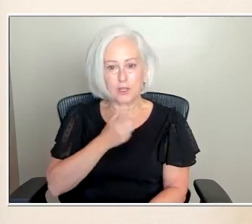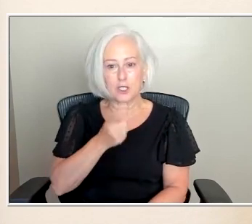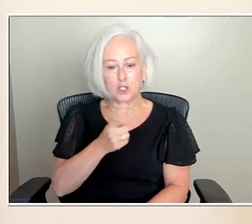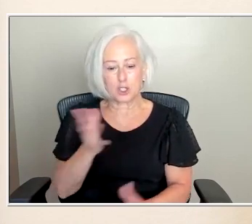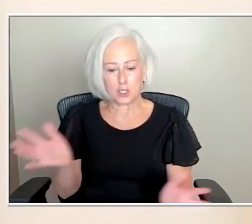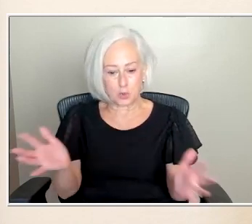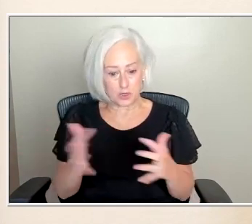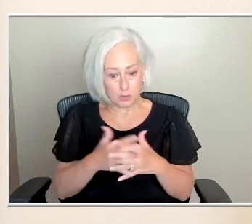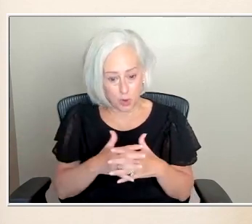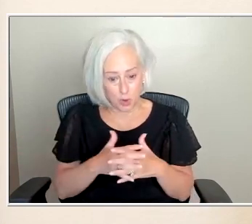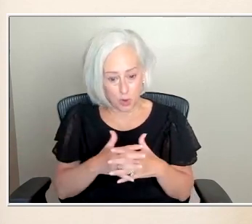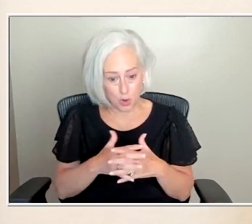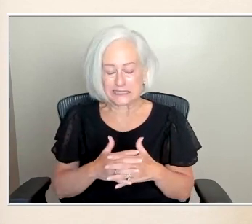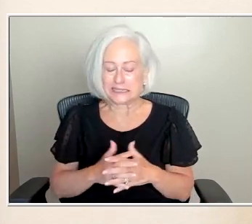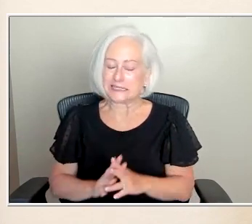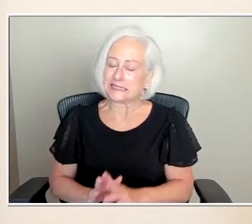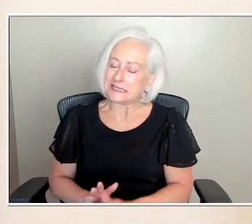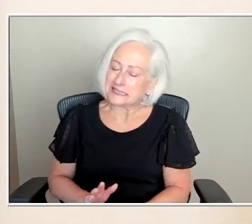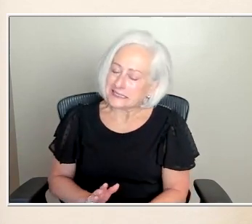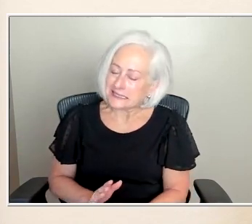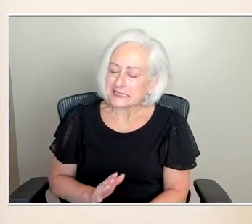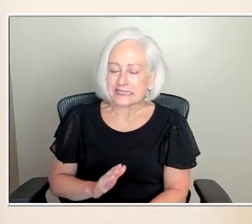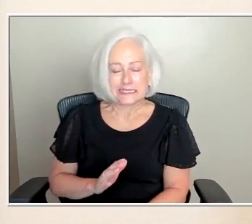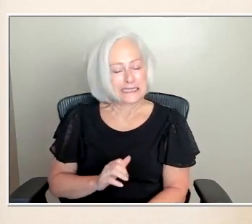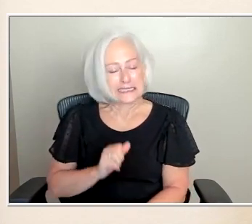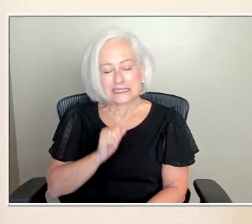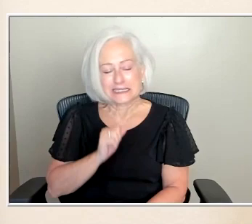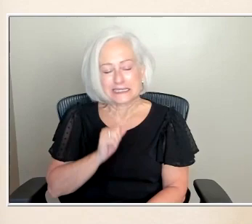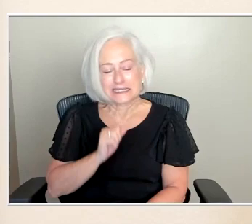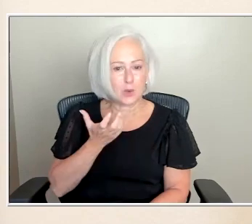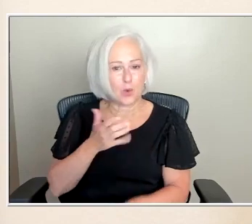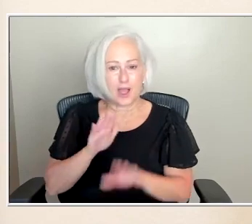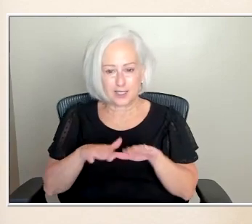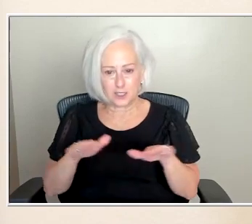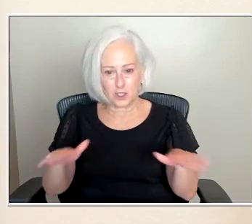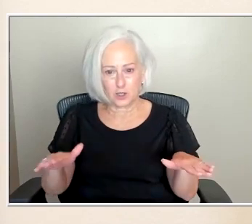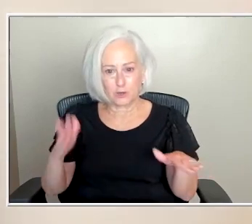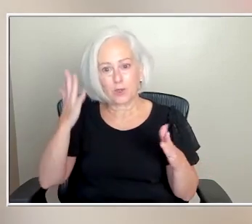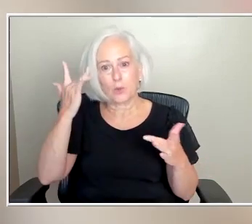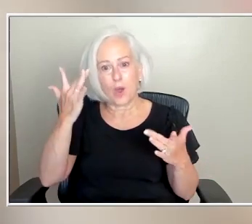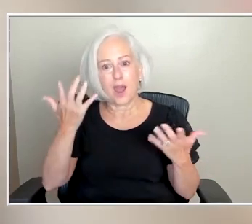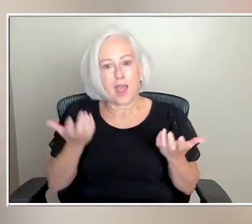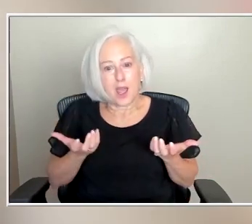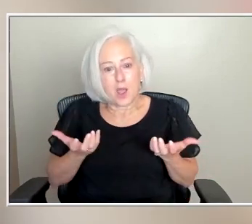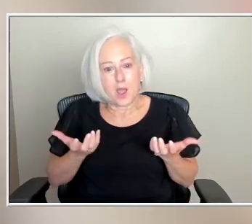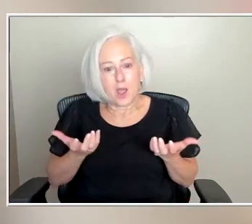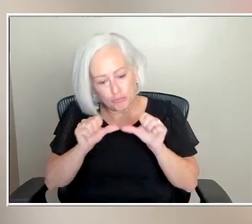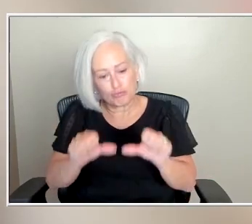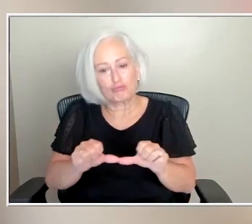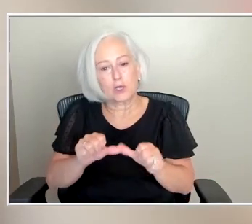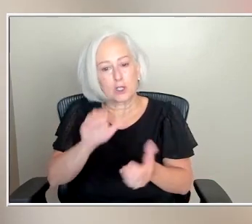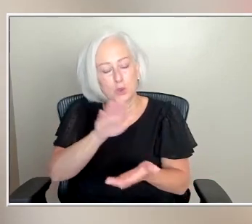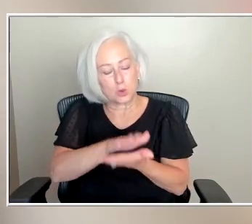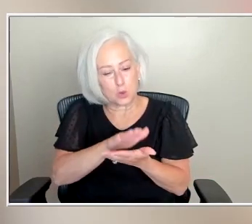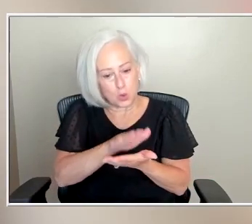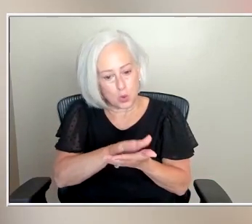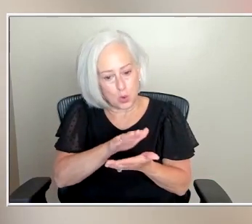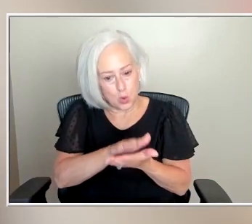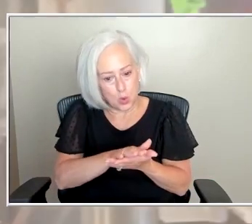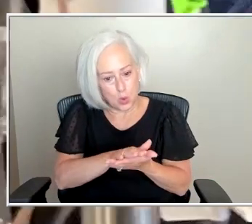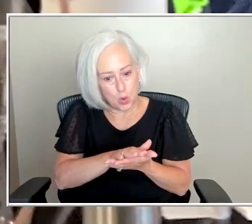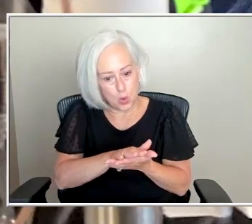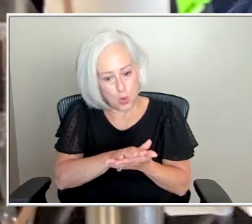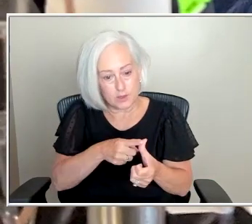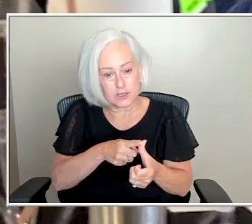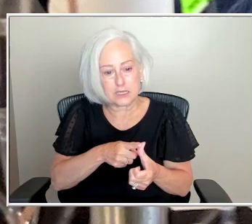in favor because I wanted to get through with my schooling first. But as I look back, it's God